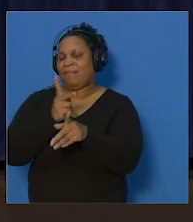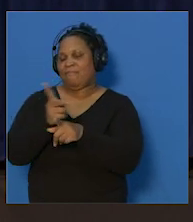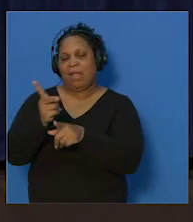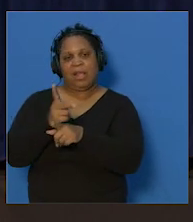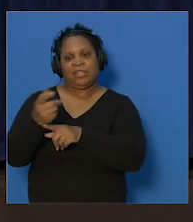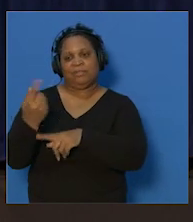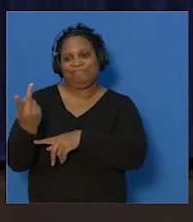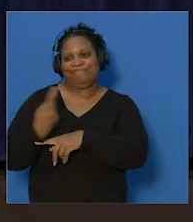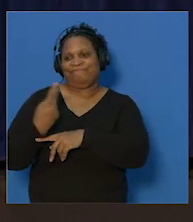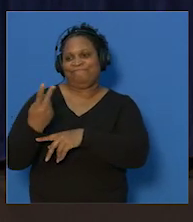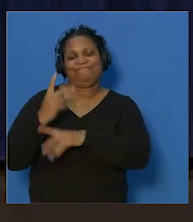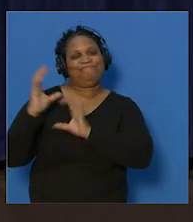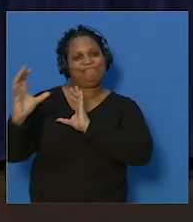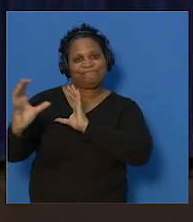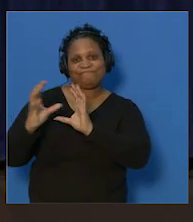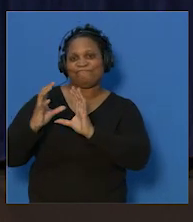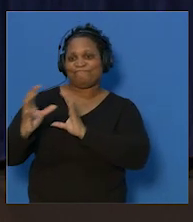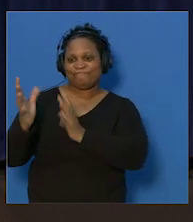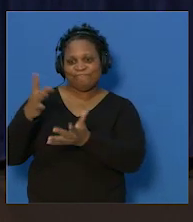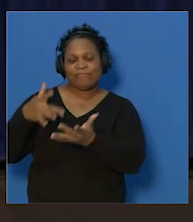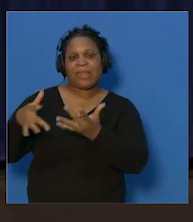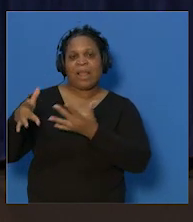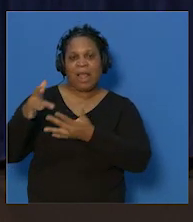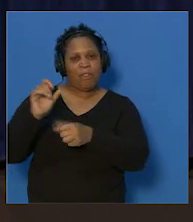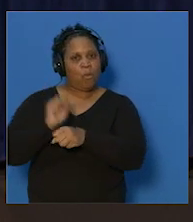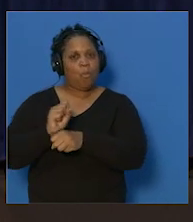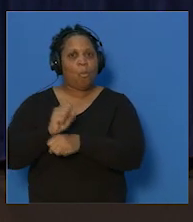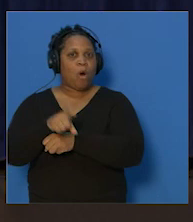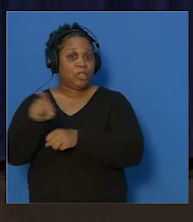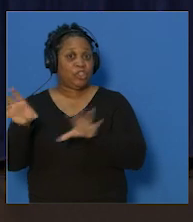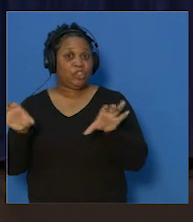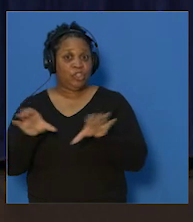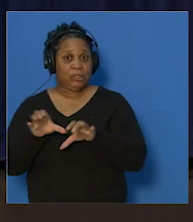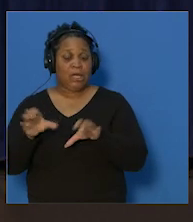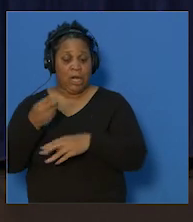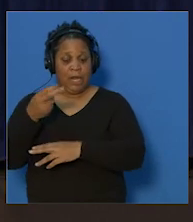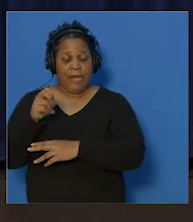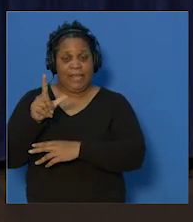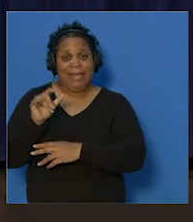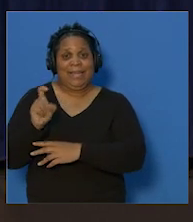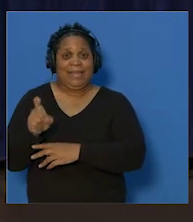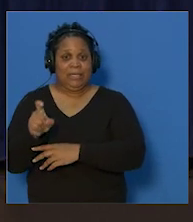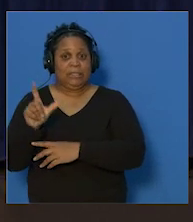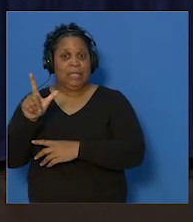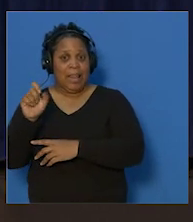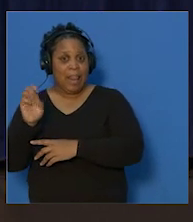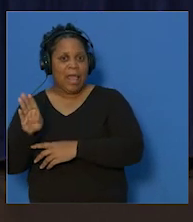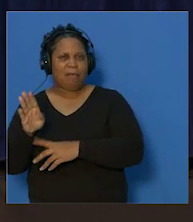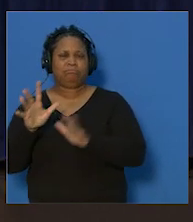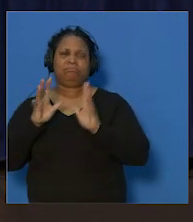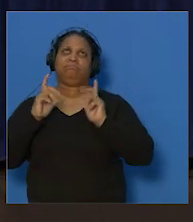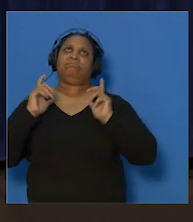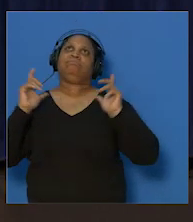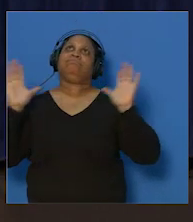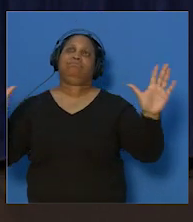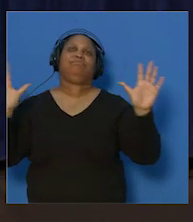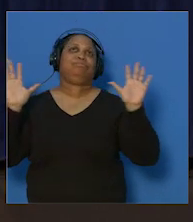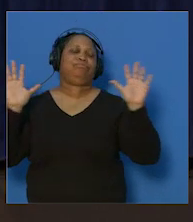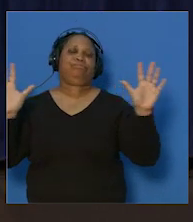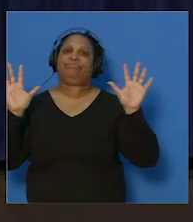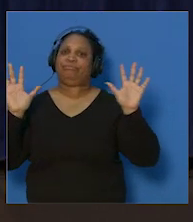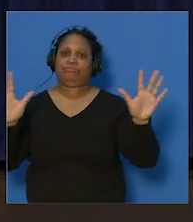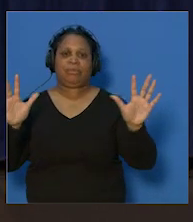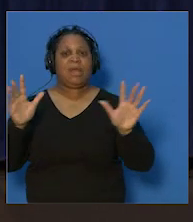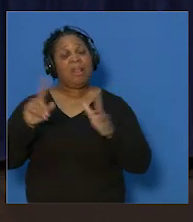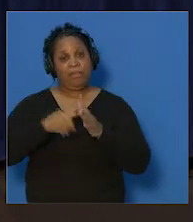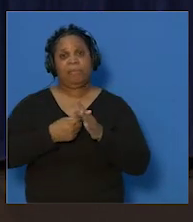to interact with her, and certainly the work of which she's done and the work of which Helix Labs has done has been incredible. At the very beginning, we could